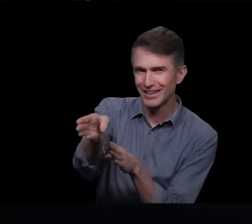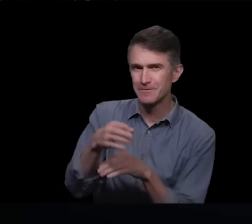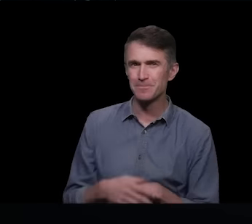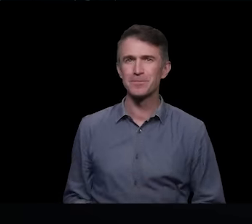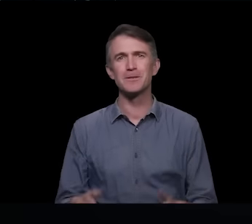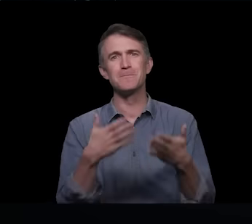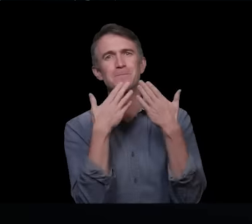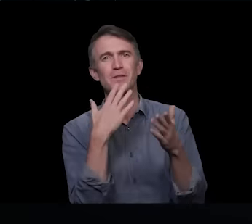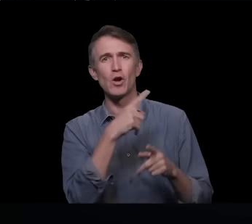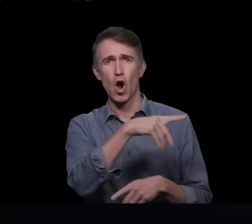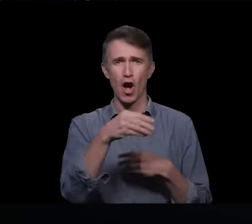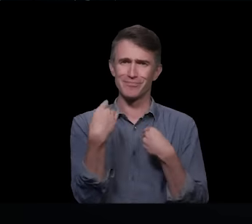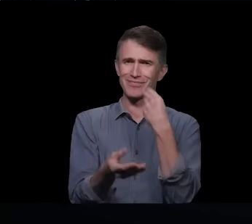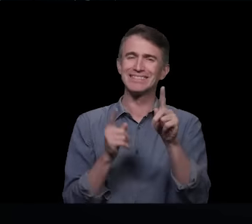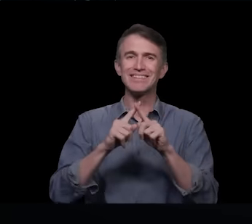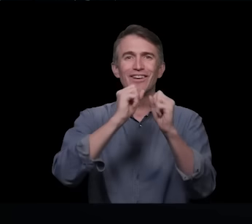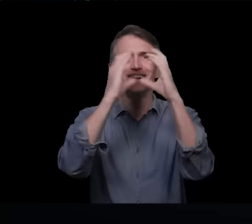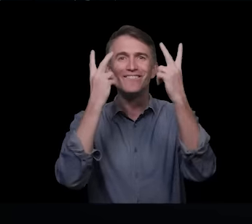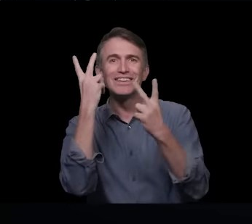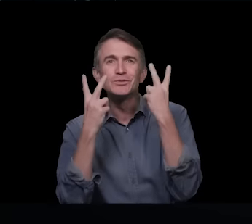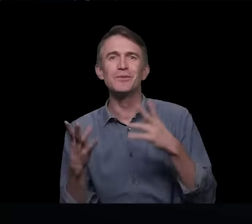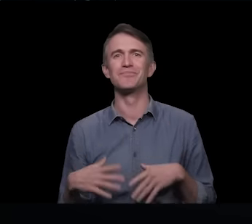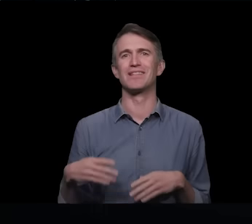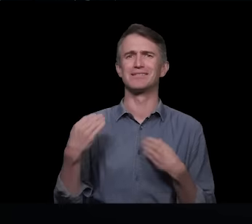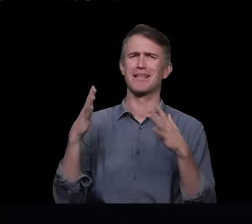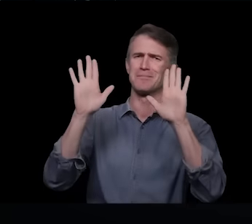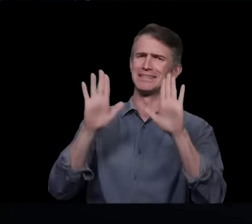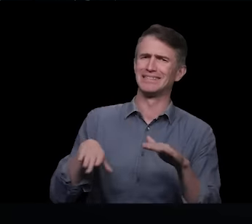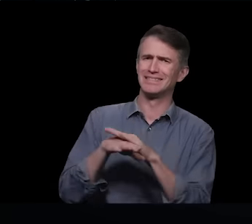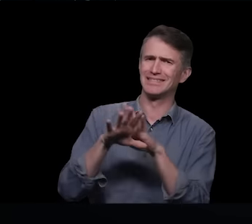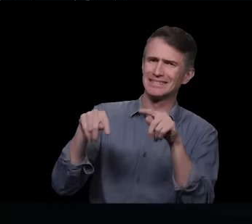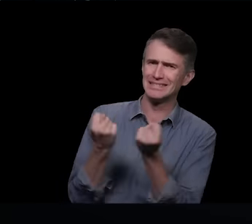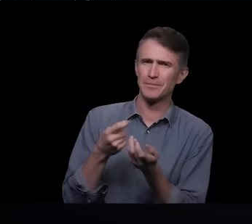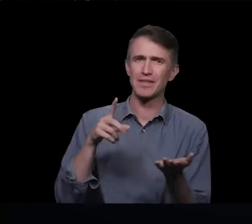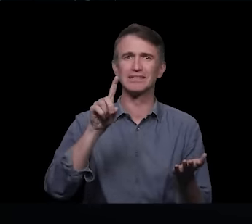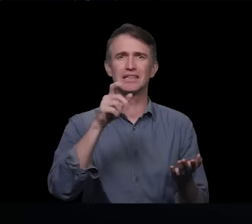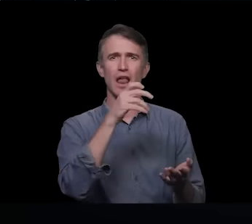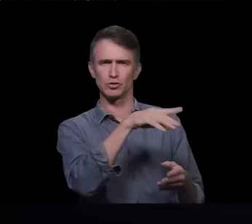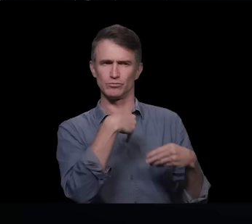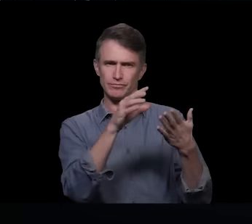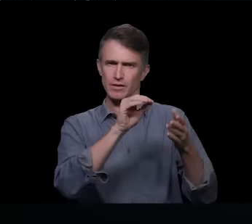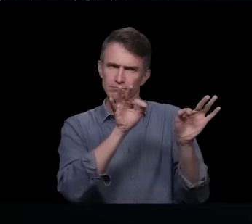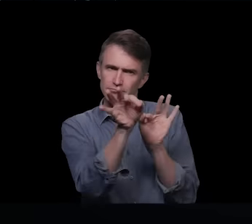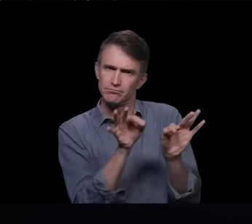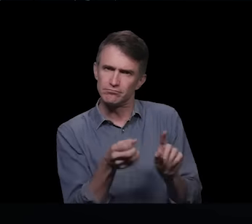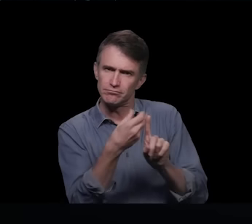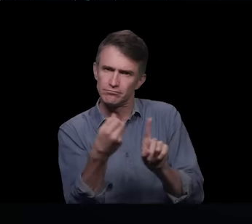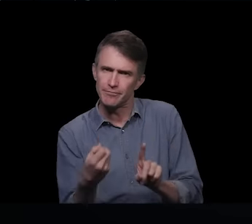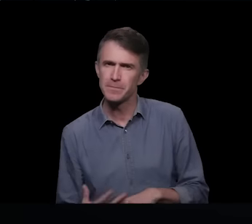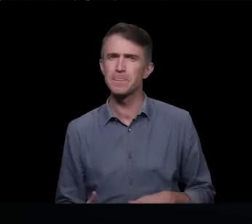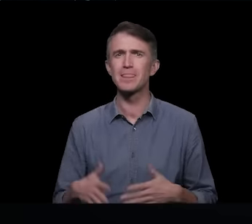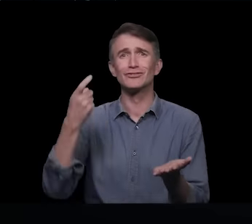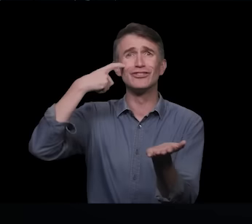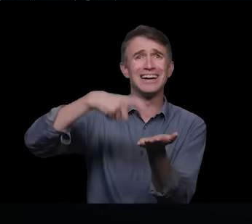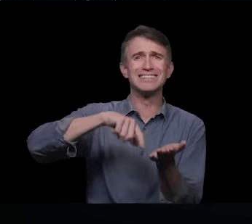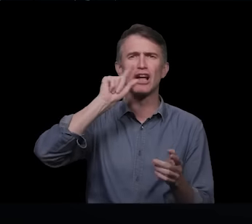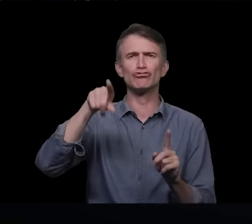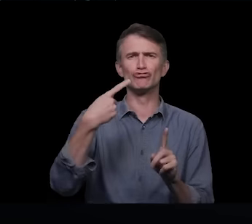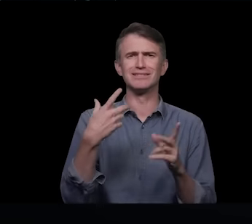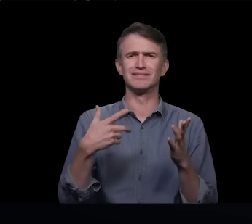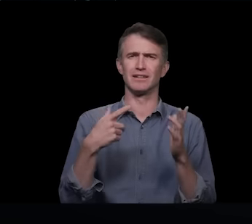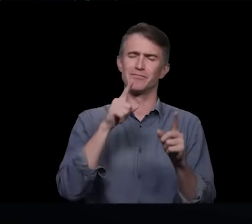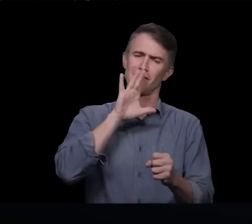the Dune 2 team who provided the beautiful visuals for the amazing accessibility team at Deluxe to describe. This recognition is not just an award.